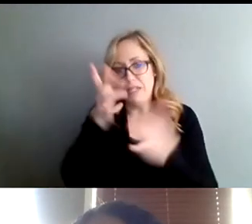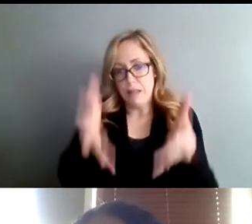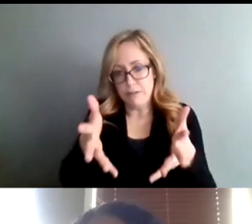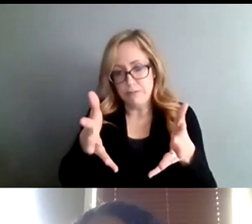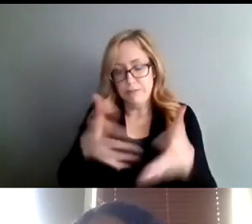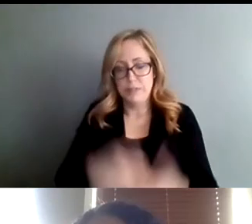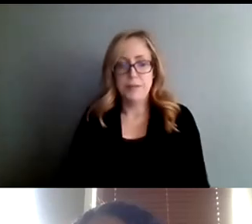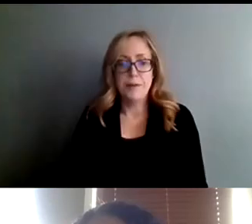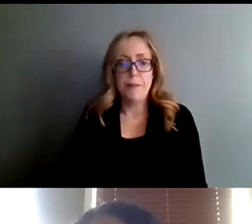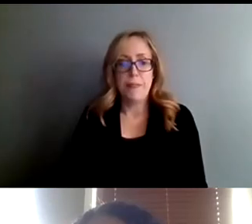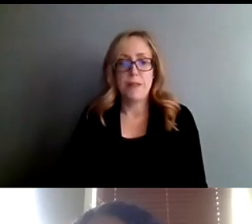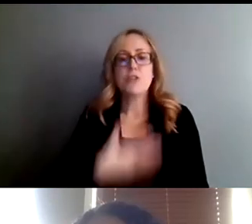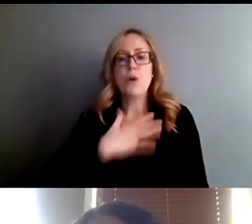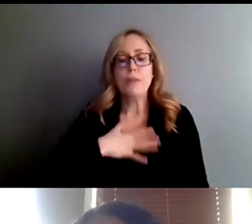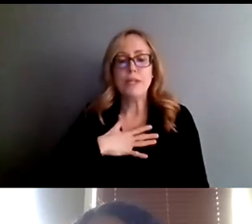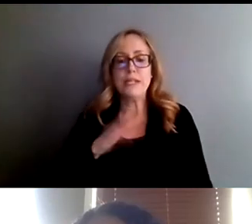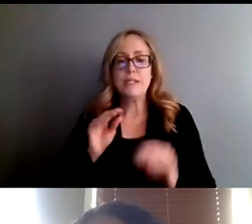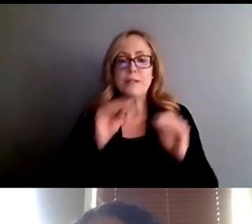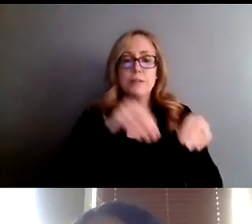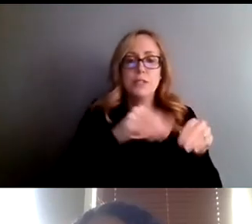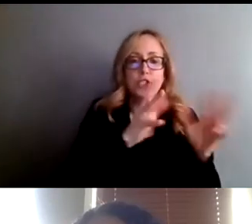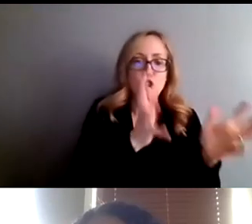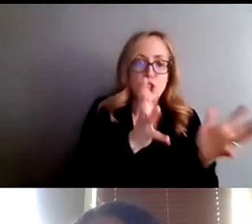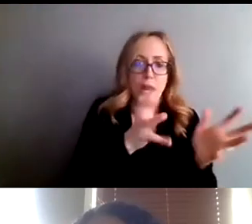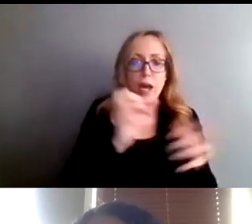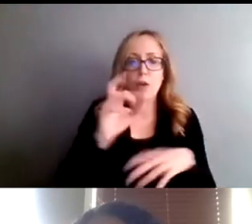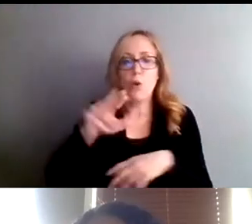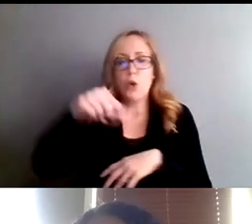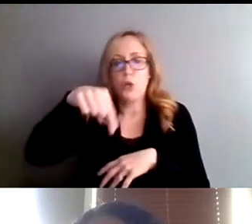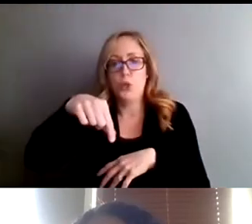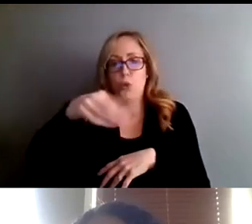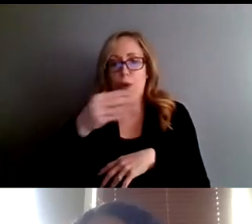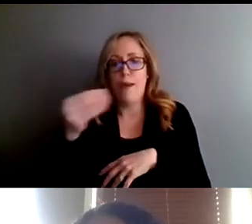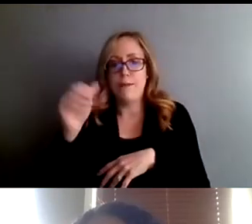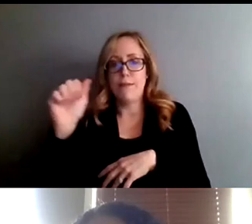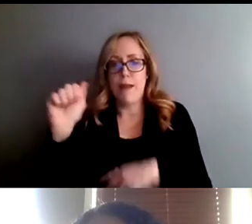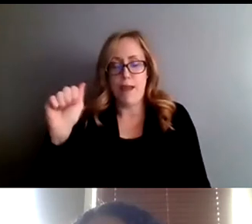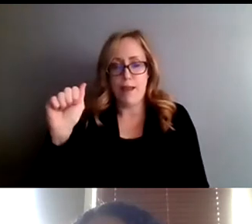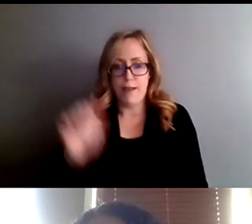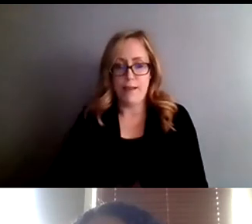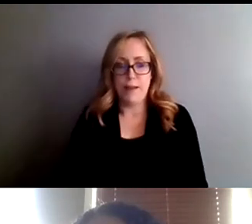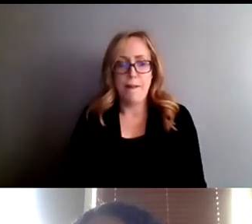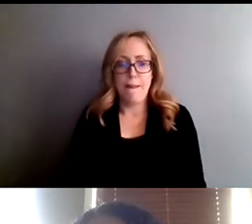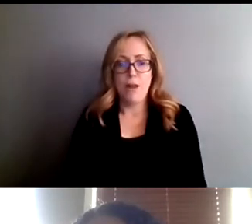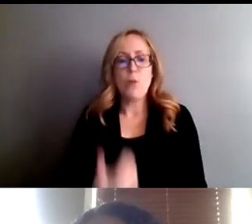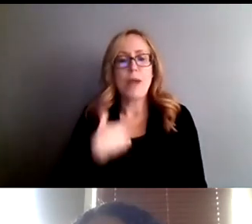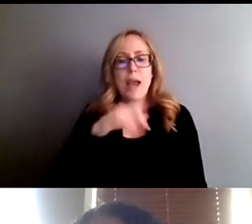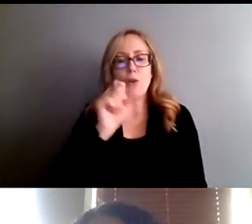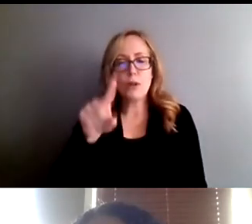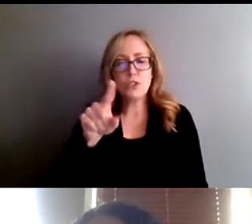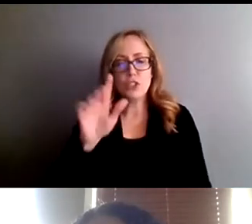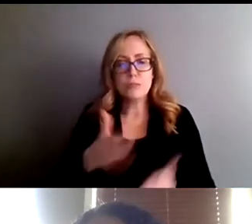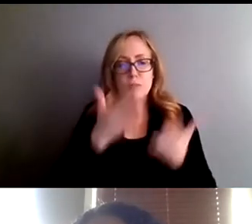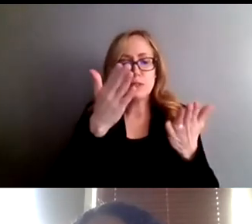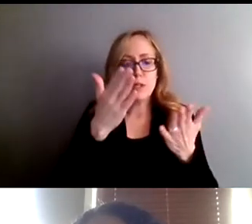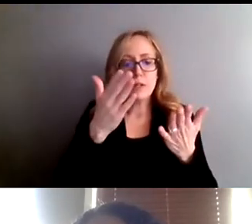Please leave the questions in either the chat or the Q&A. We had a question actually I wanted to bring up that we didn't get to yesterday about the